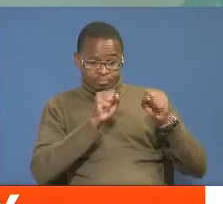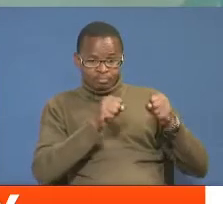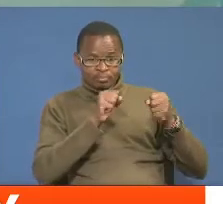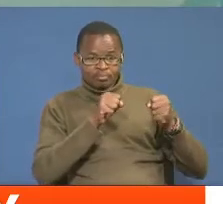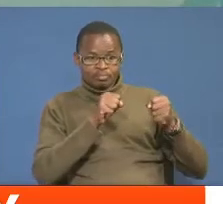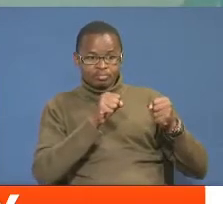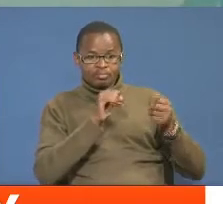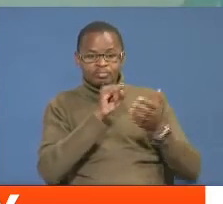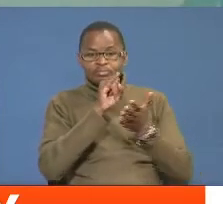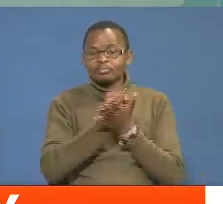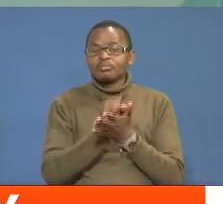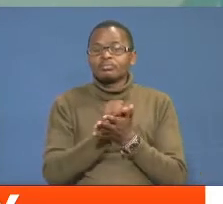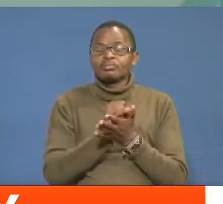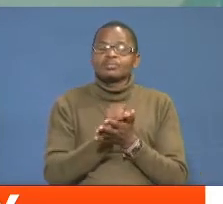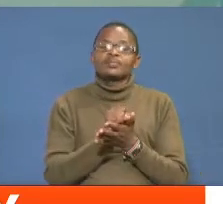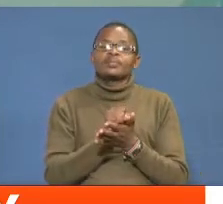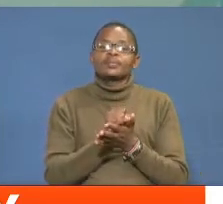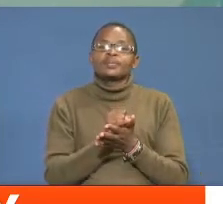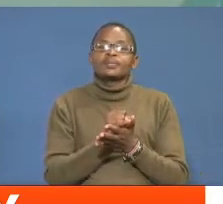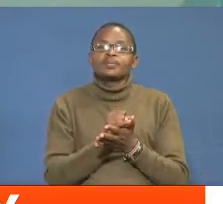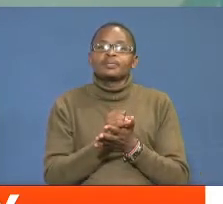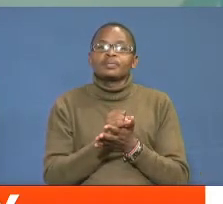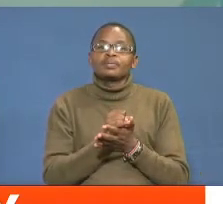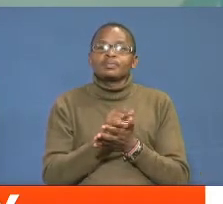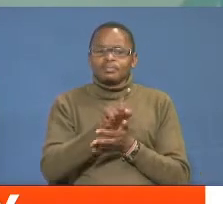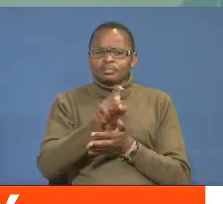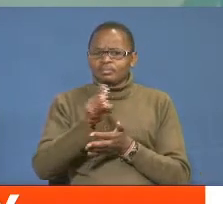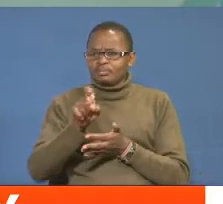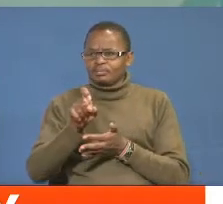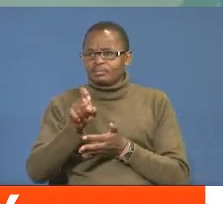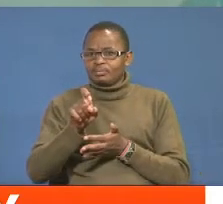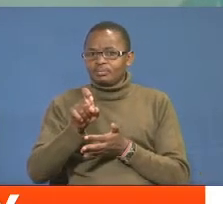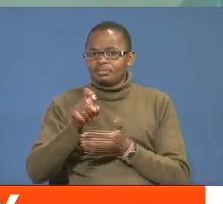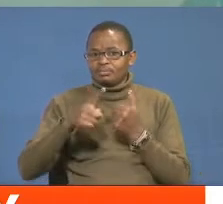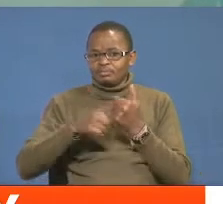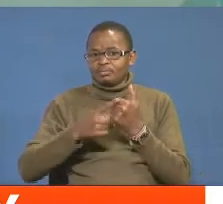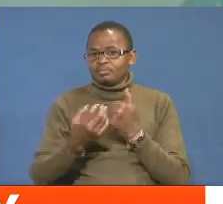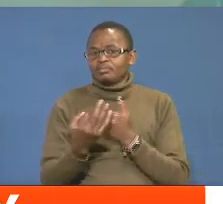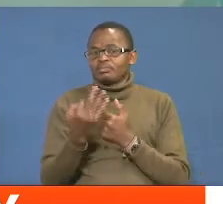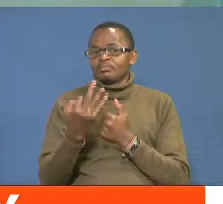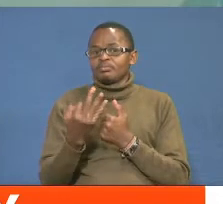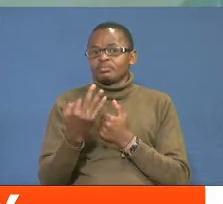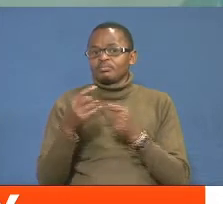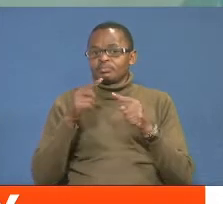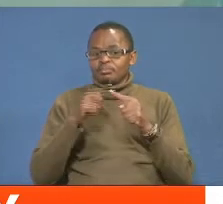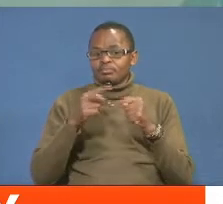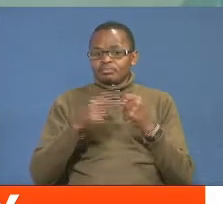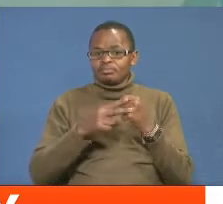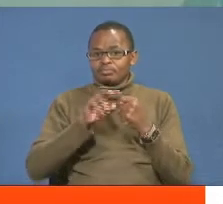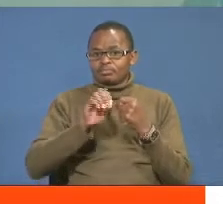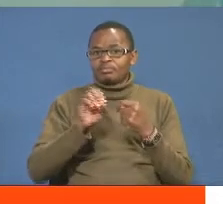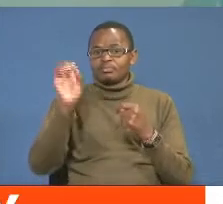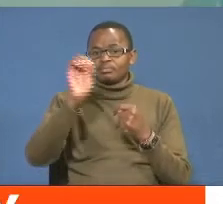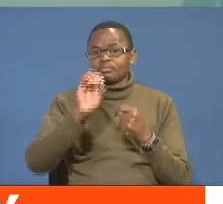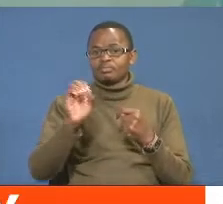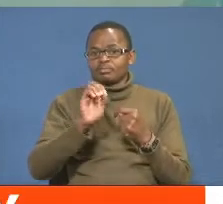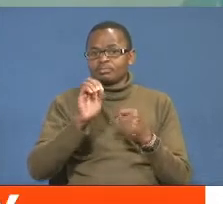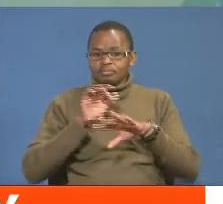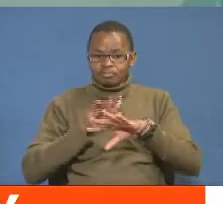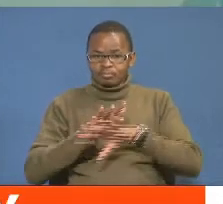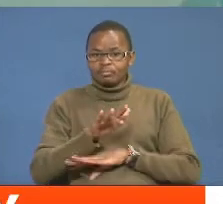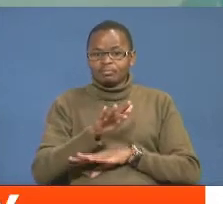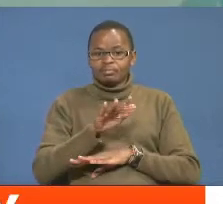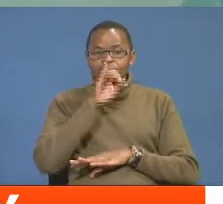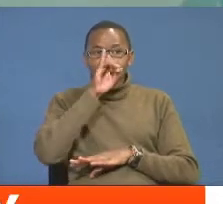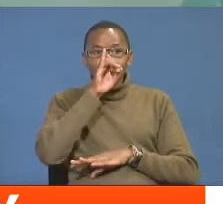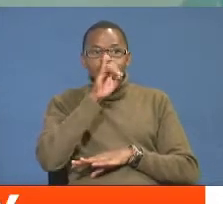possibility is that, you know, the vaccine is 63 to 70% effective. So